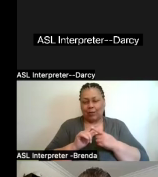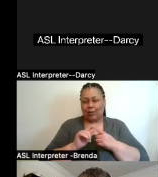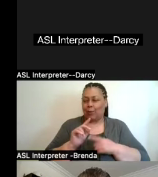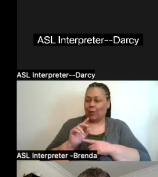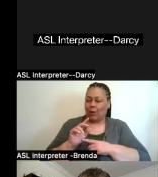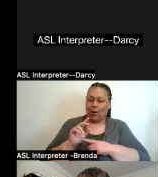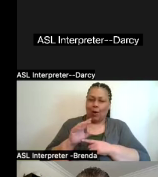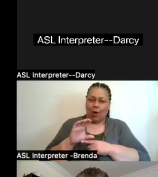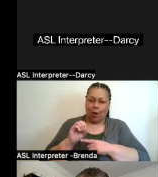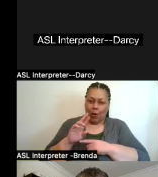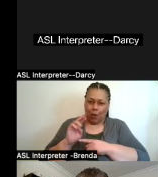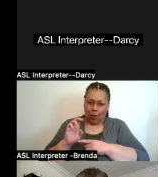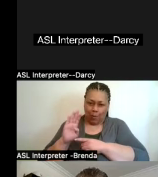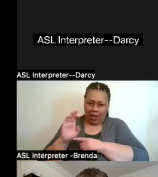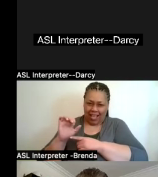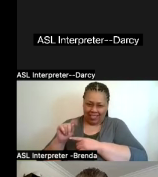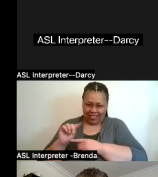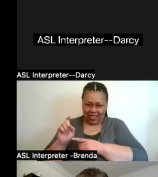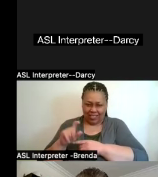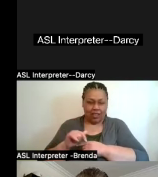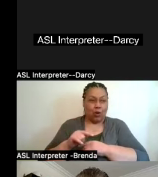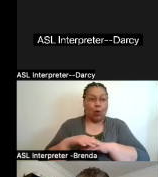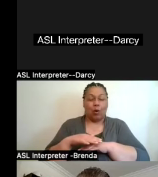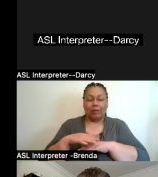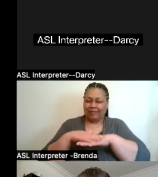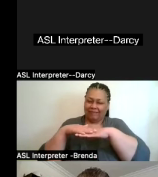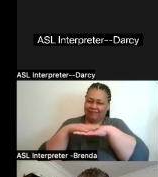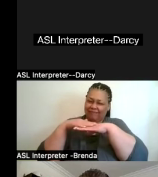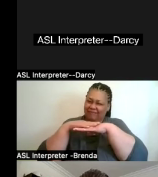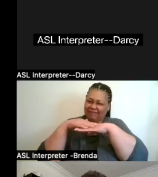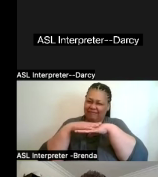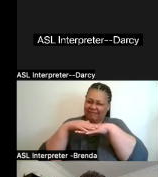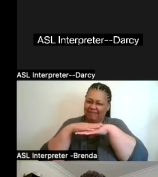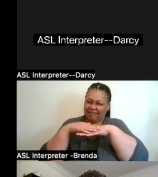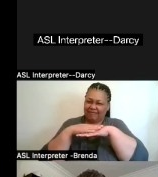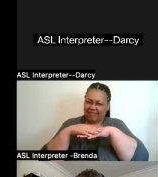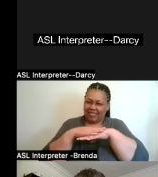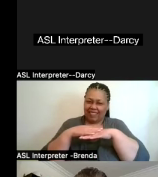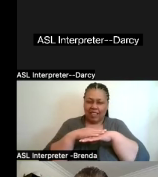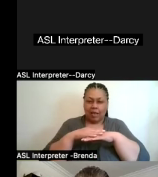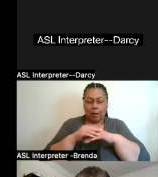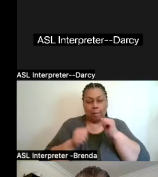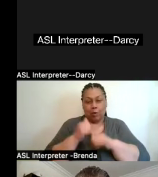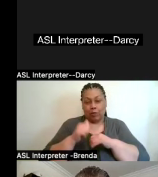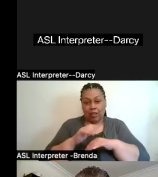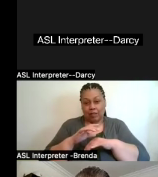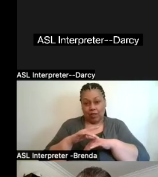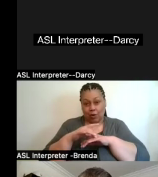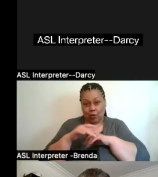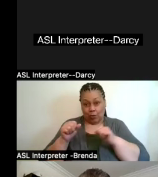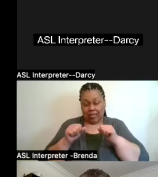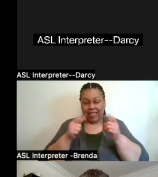very superficial and most of our earthquakes are, a few kilometers below the surface of the earth. So